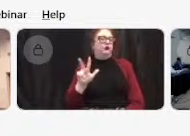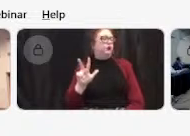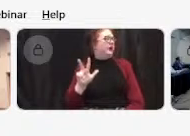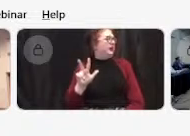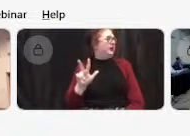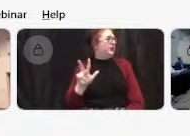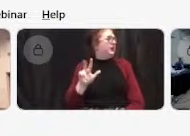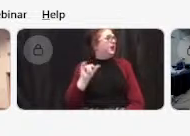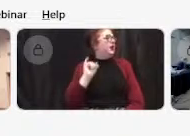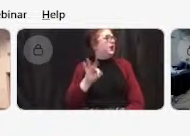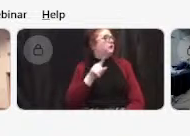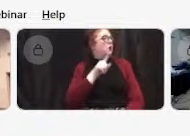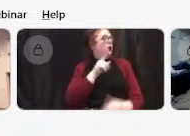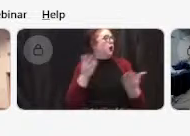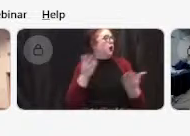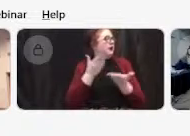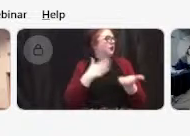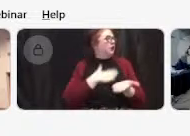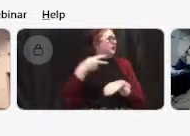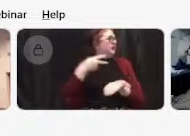stand.